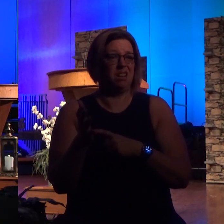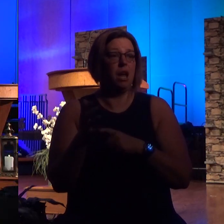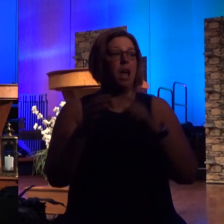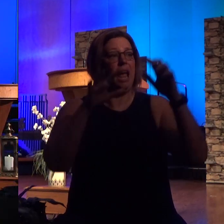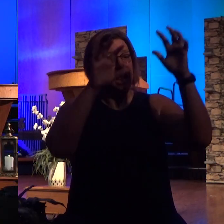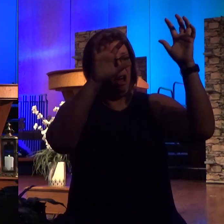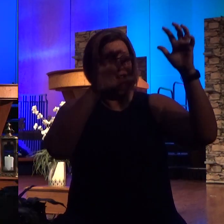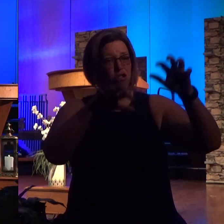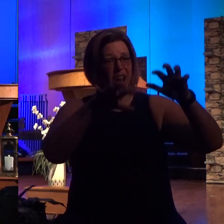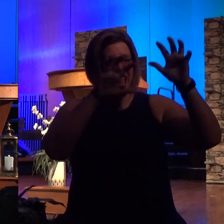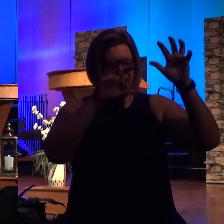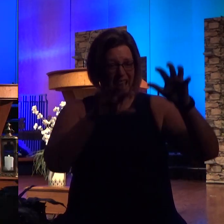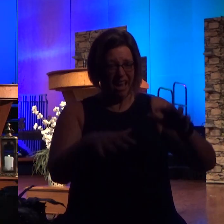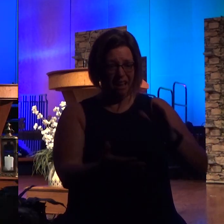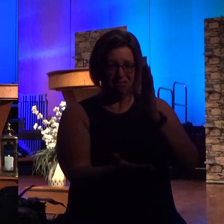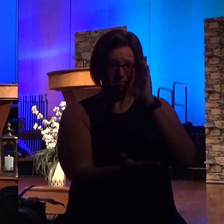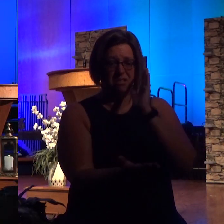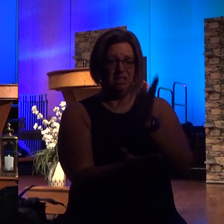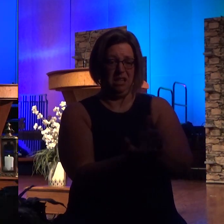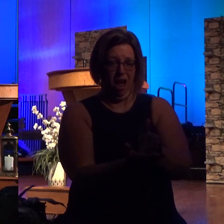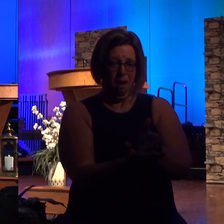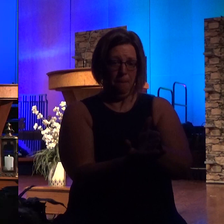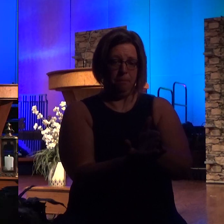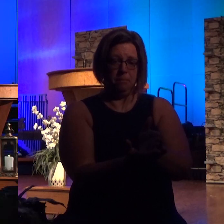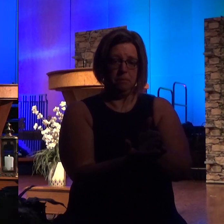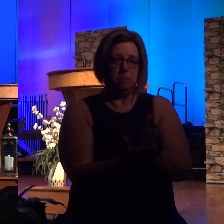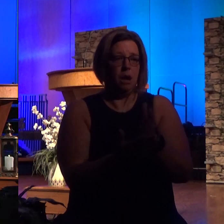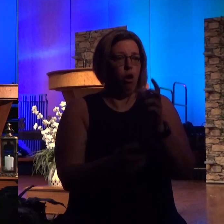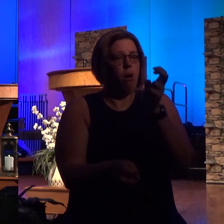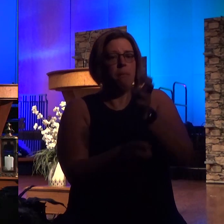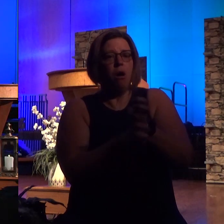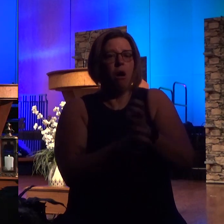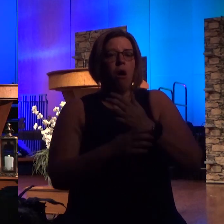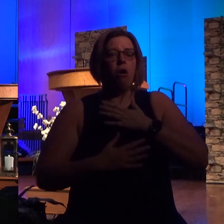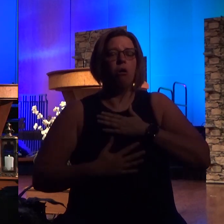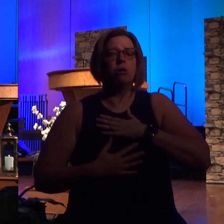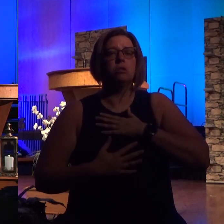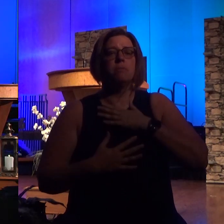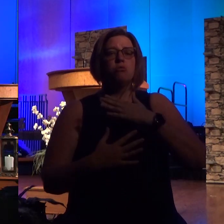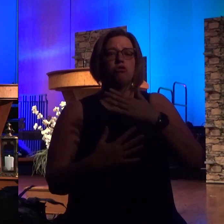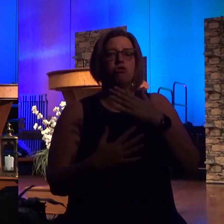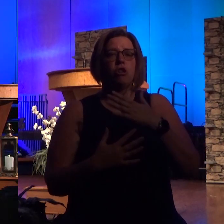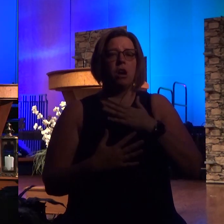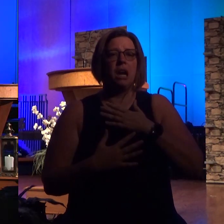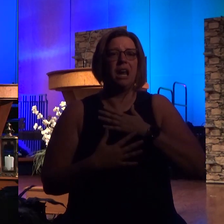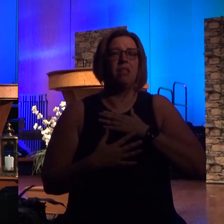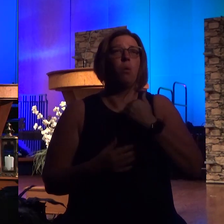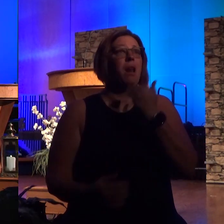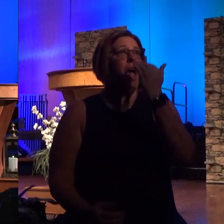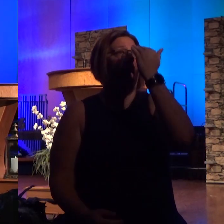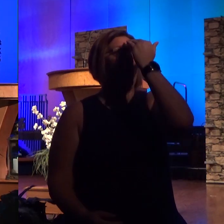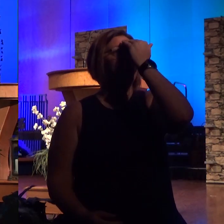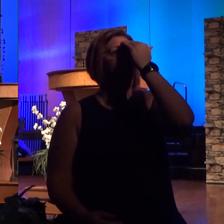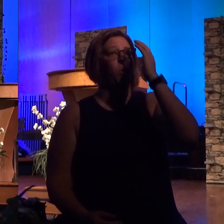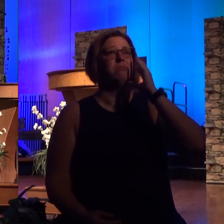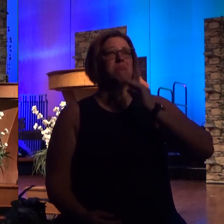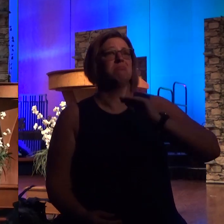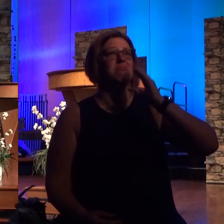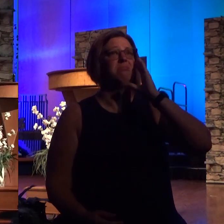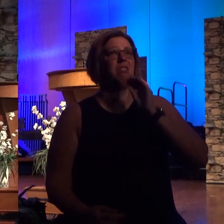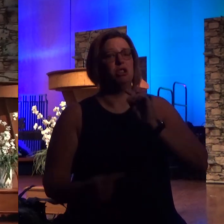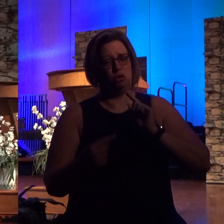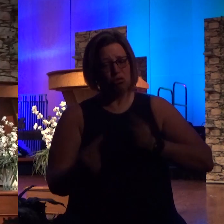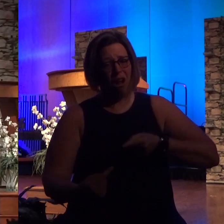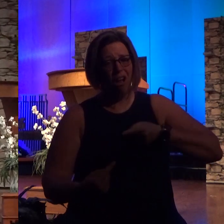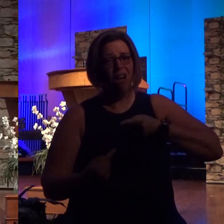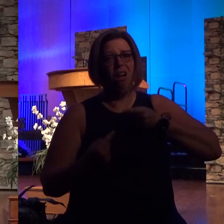raining anymore. It's hard to breathe when all you know is the struggle